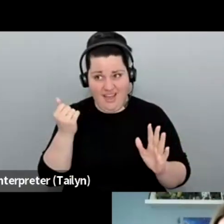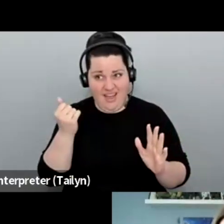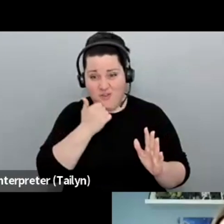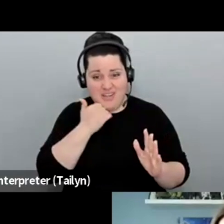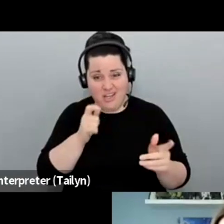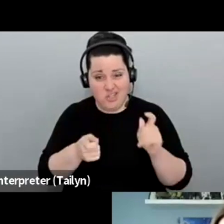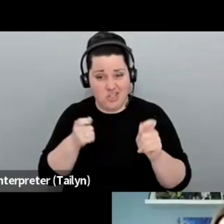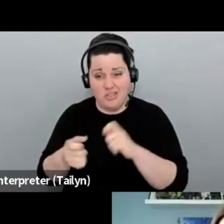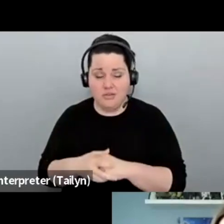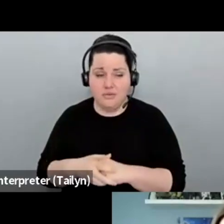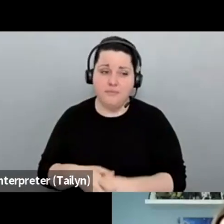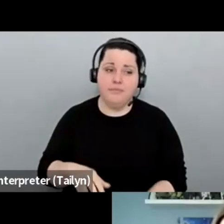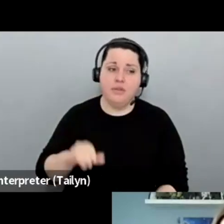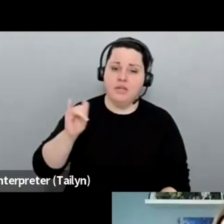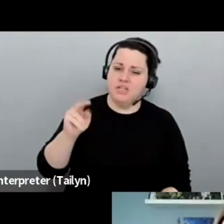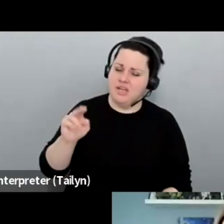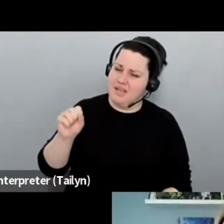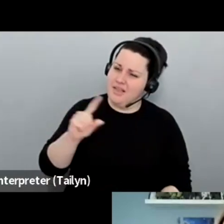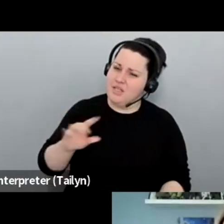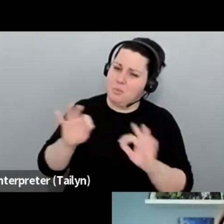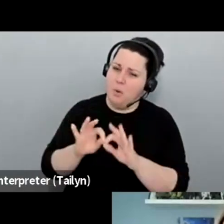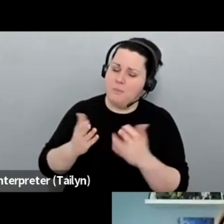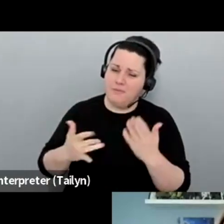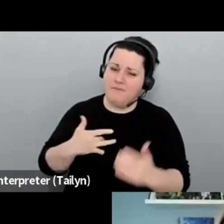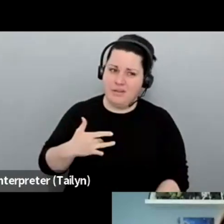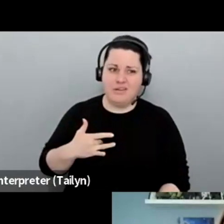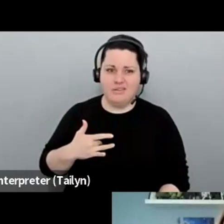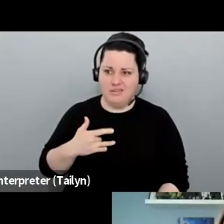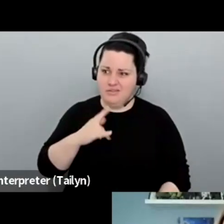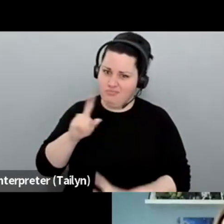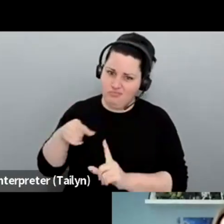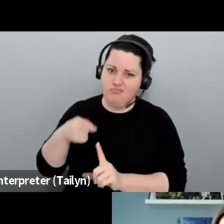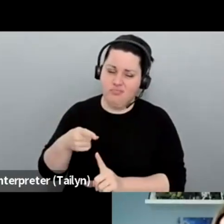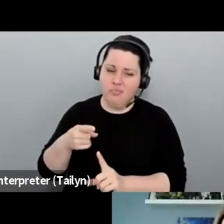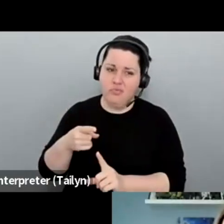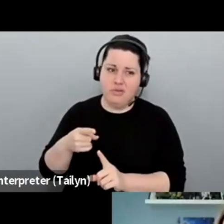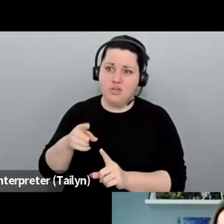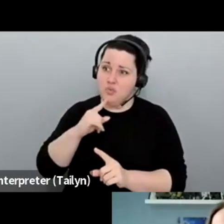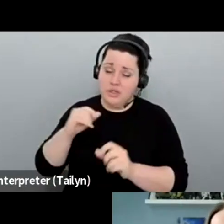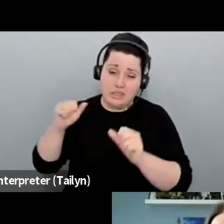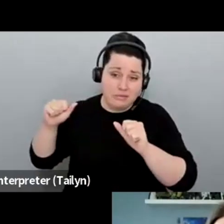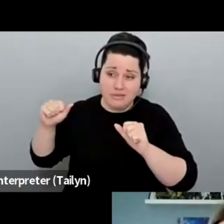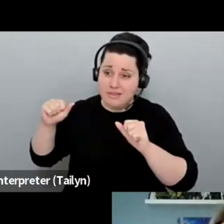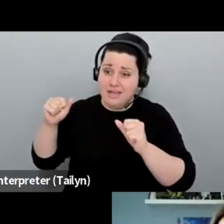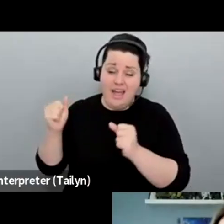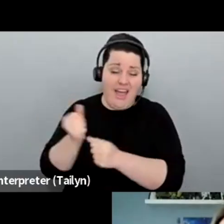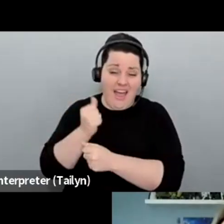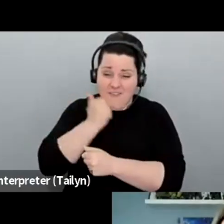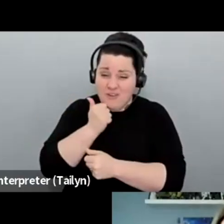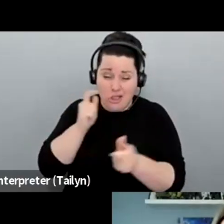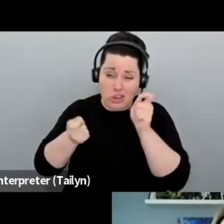I think that's really important and maybe feels a little even antithetical to some of the things we've said, which is it's a tsunami. We don't know what's happening. Every day it